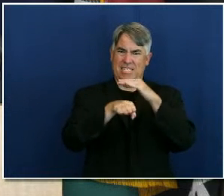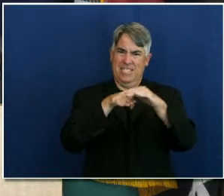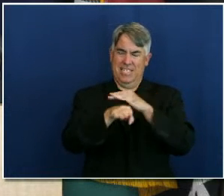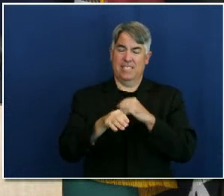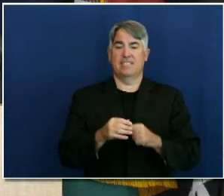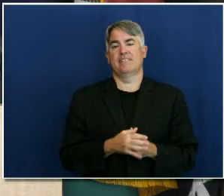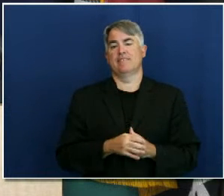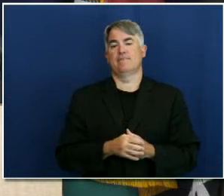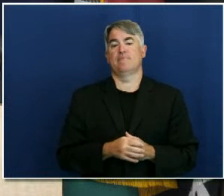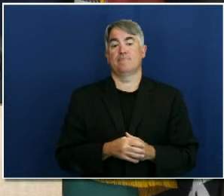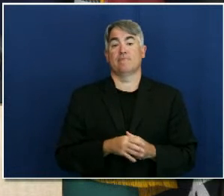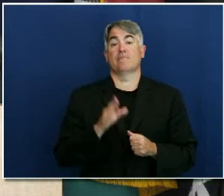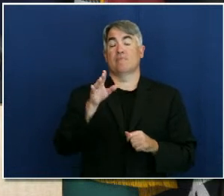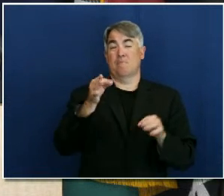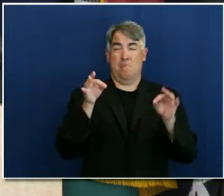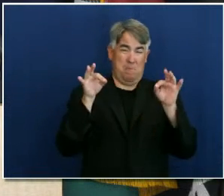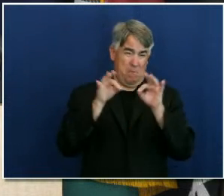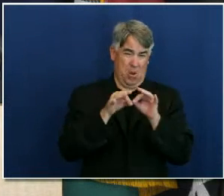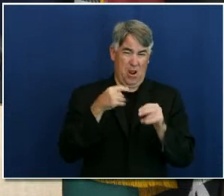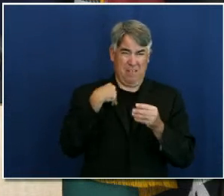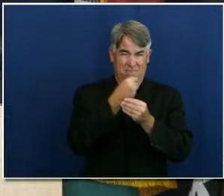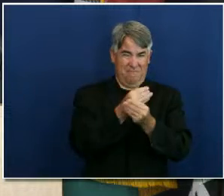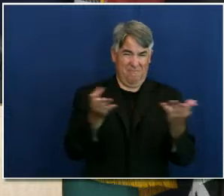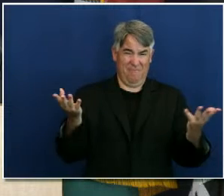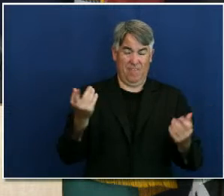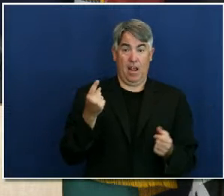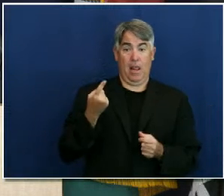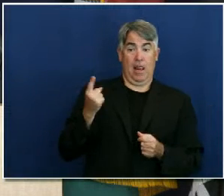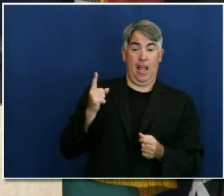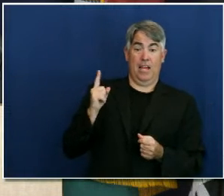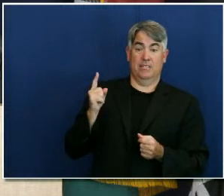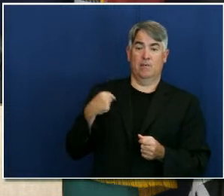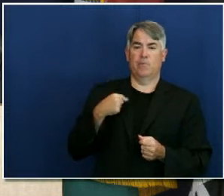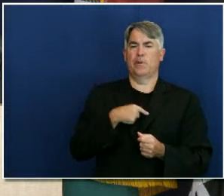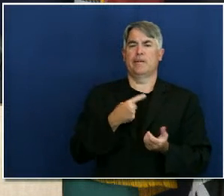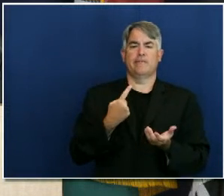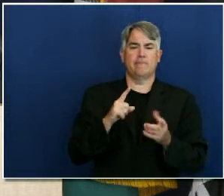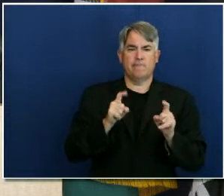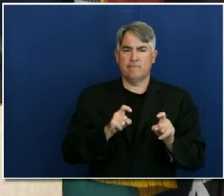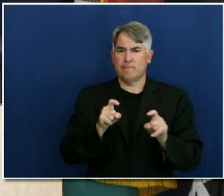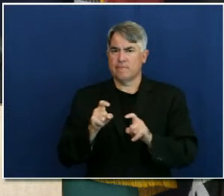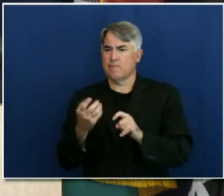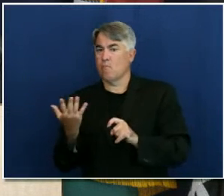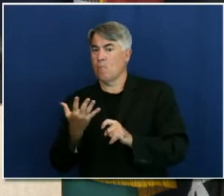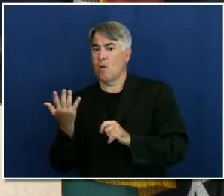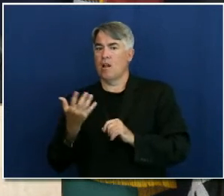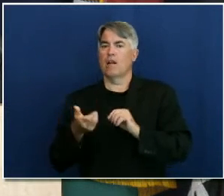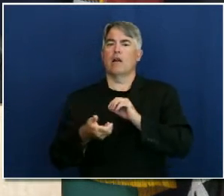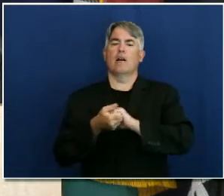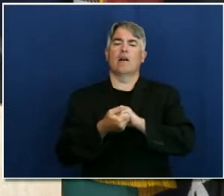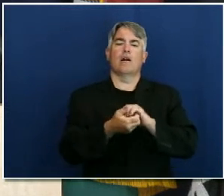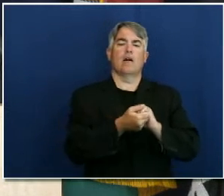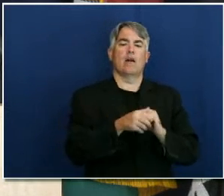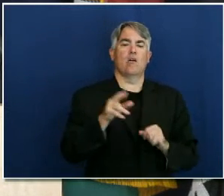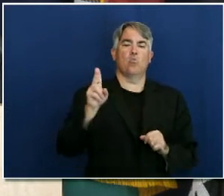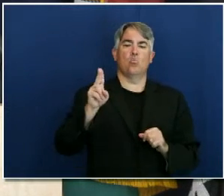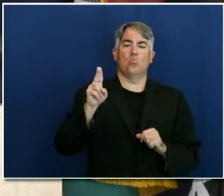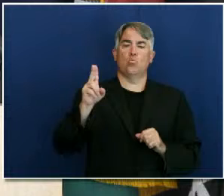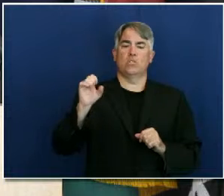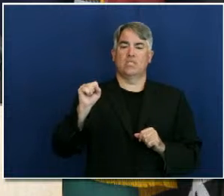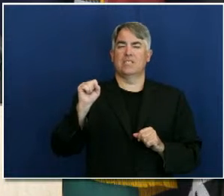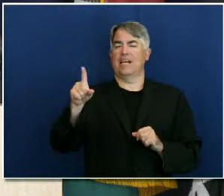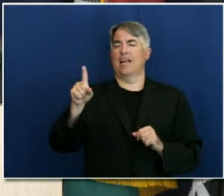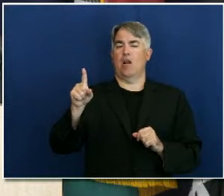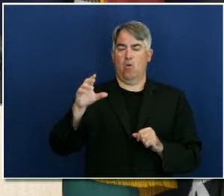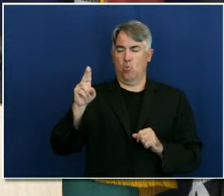that, I also wanted to highlight that last week we began a pilot program in collaboration with UC San Diego Health and the Mexican Consulate